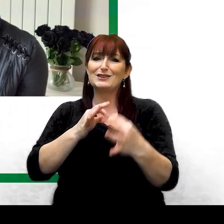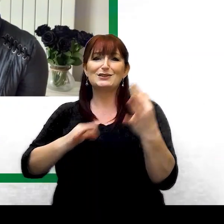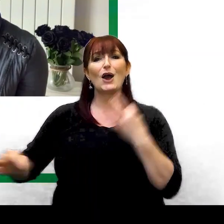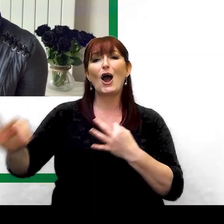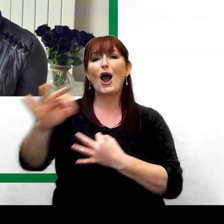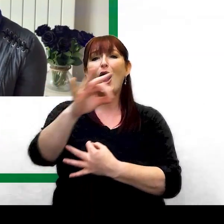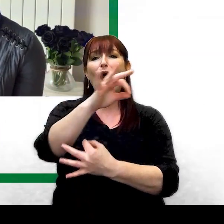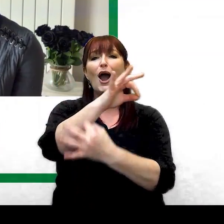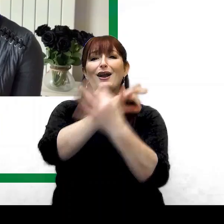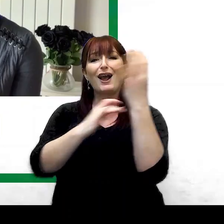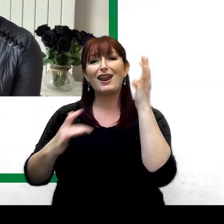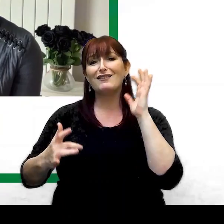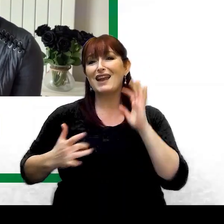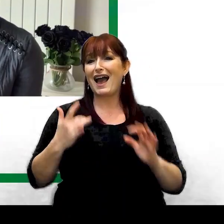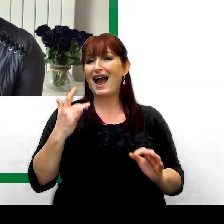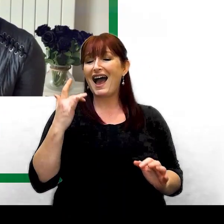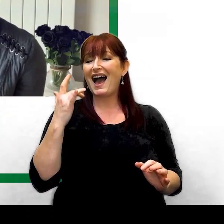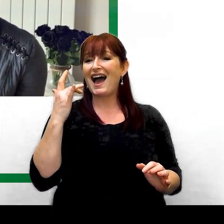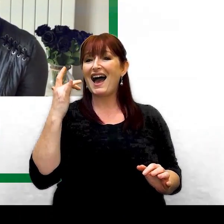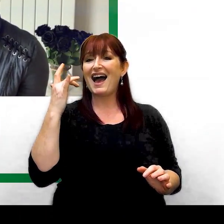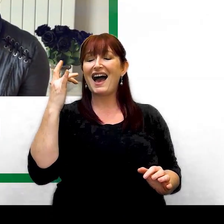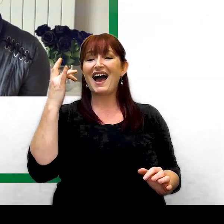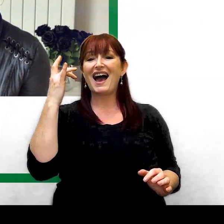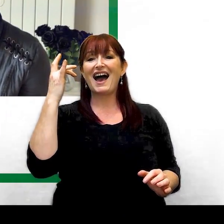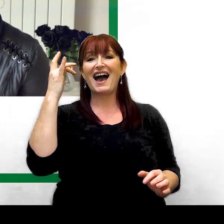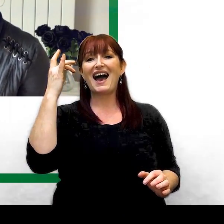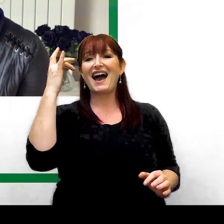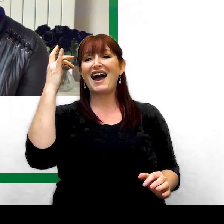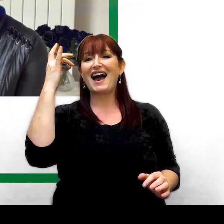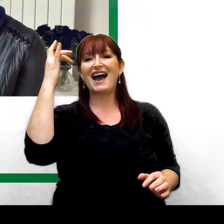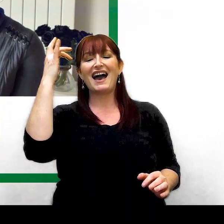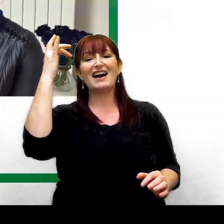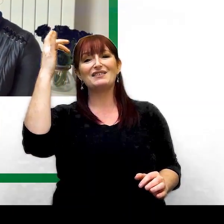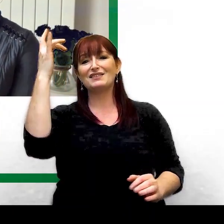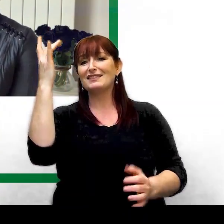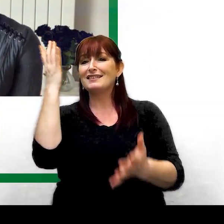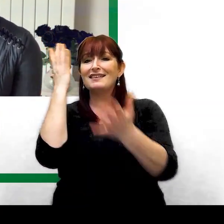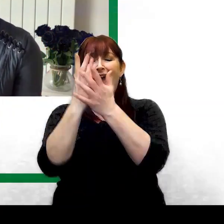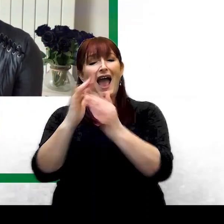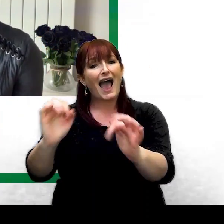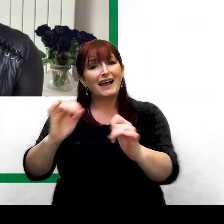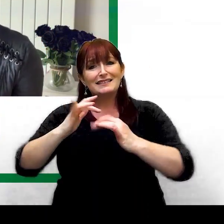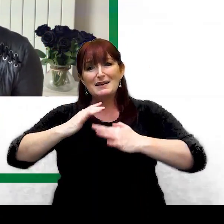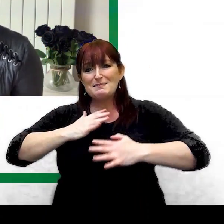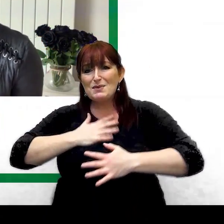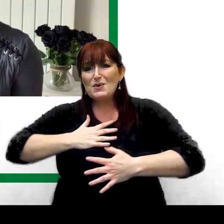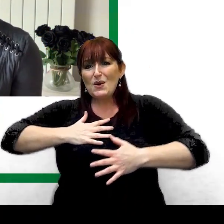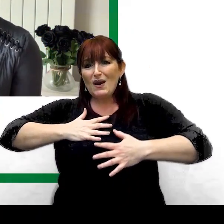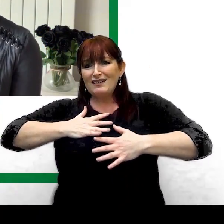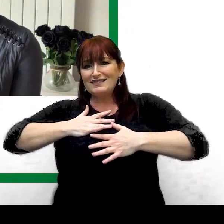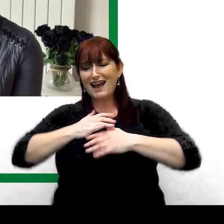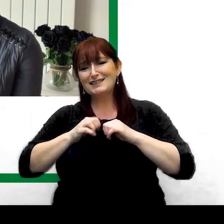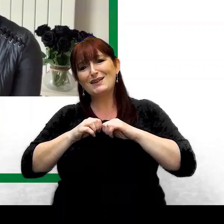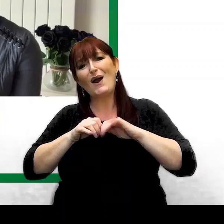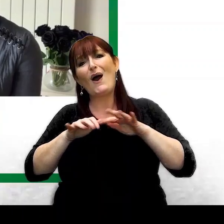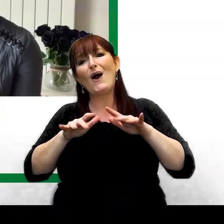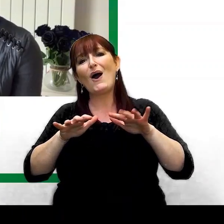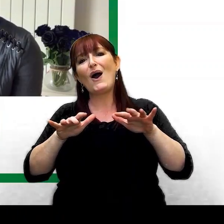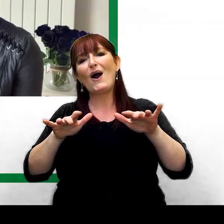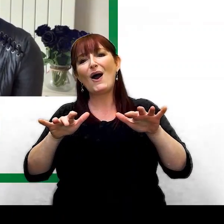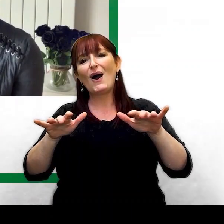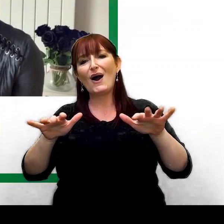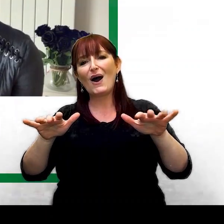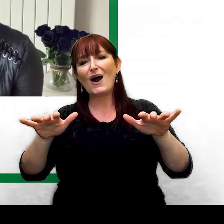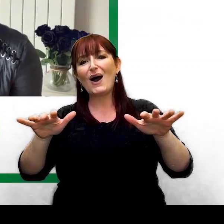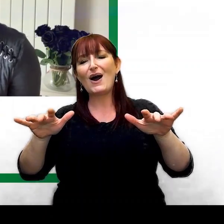It's the circle of life, and it moves us all